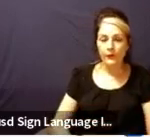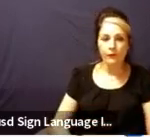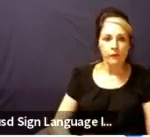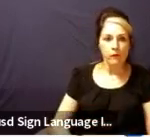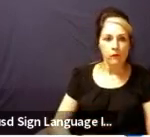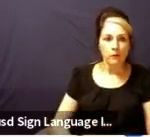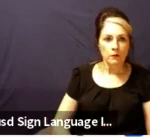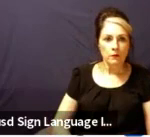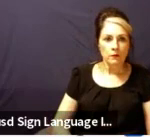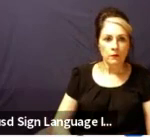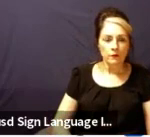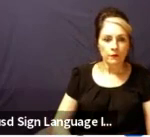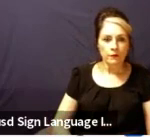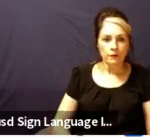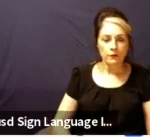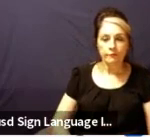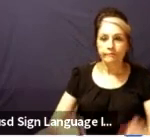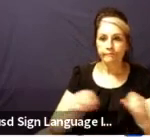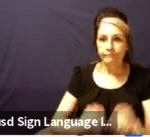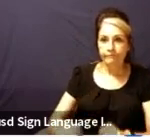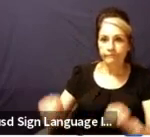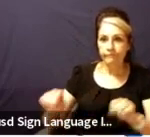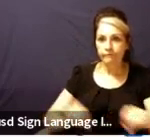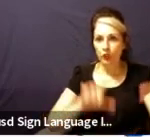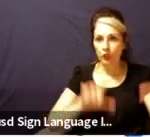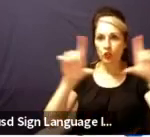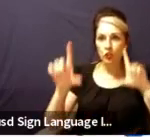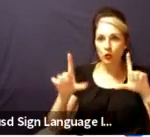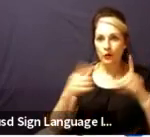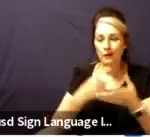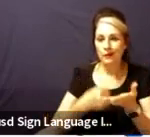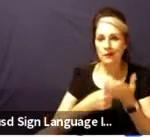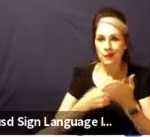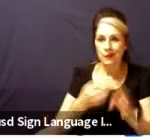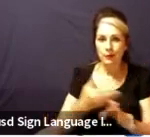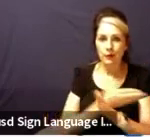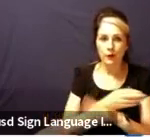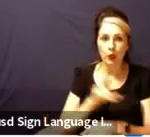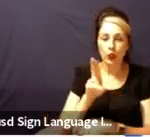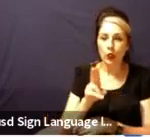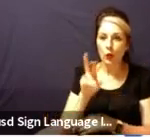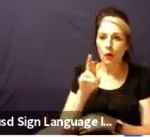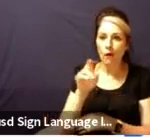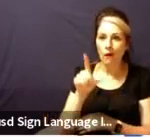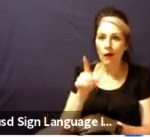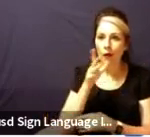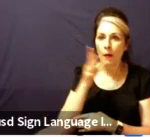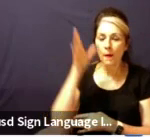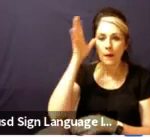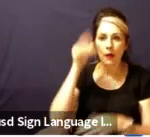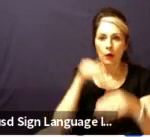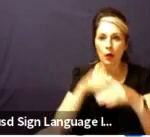So here's that screen that I was talking about earlier, the actual URL parent portal